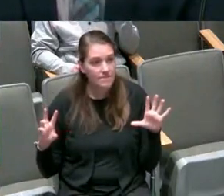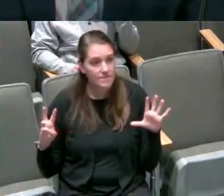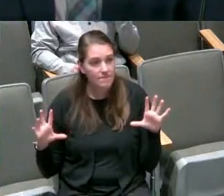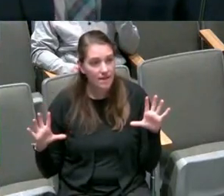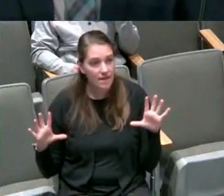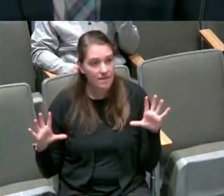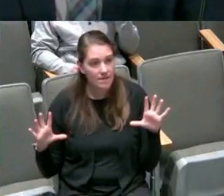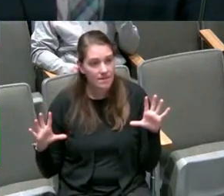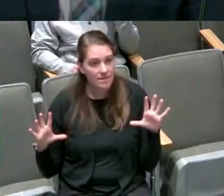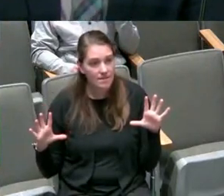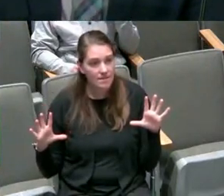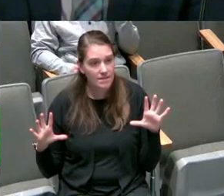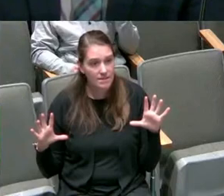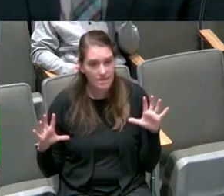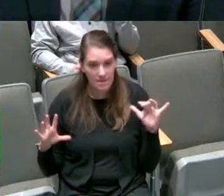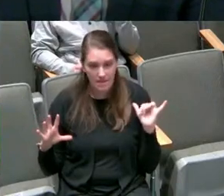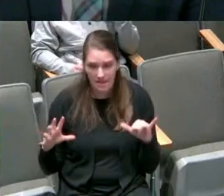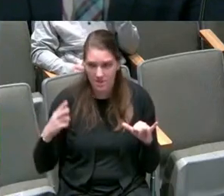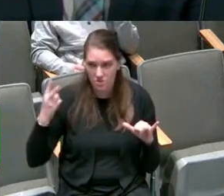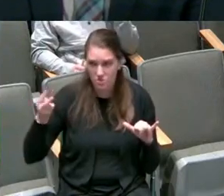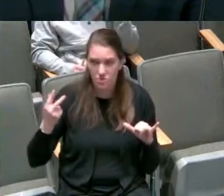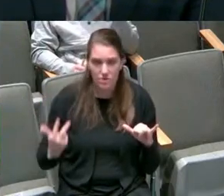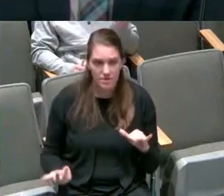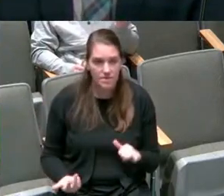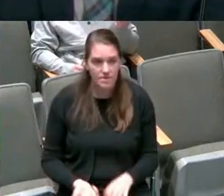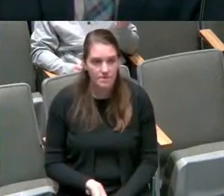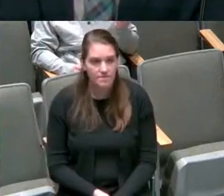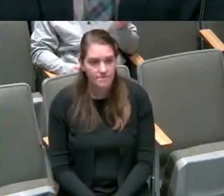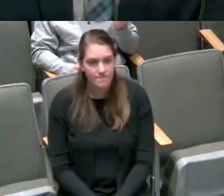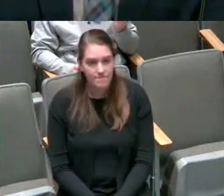that is that is two-thirds majority